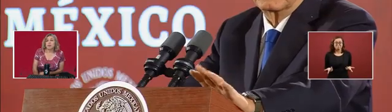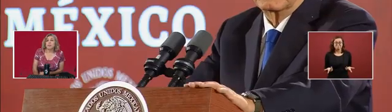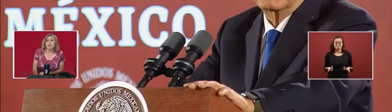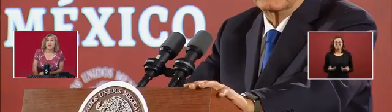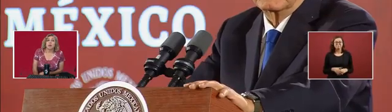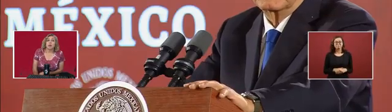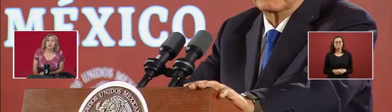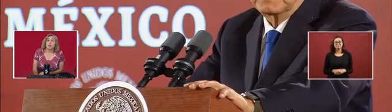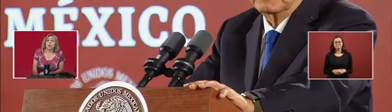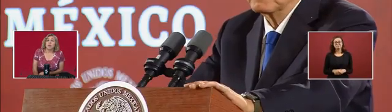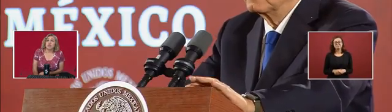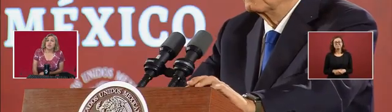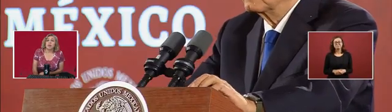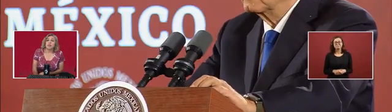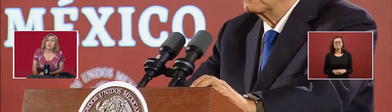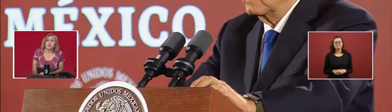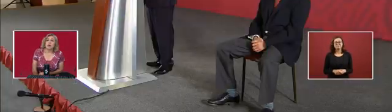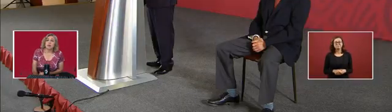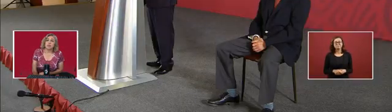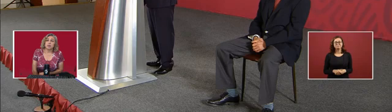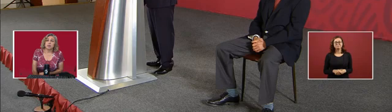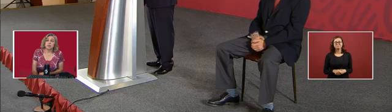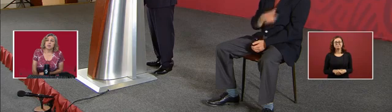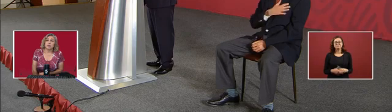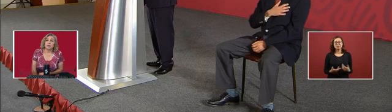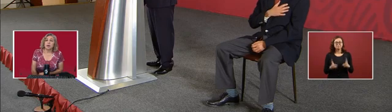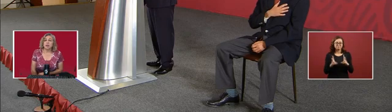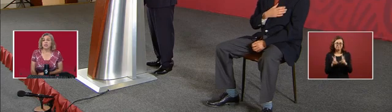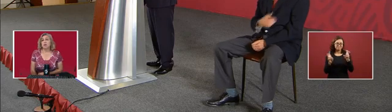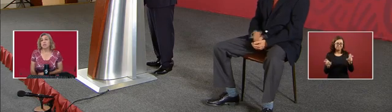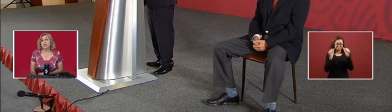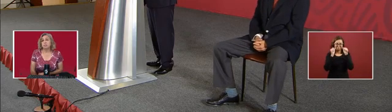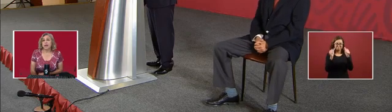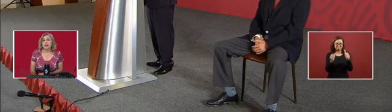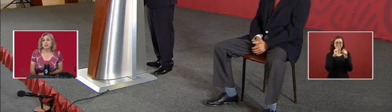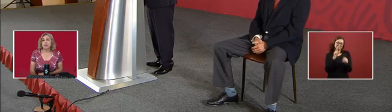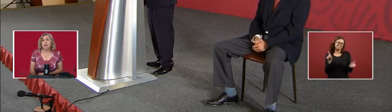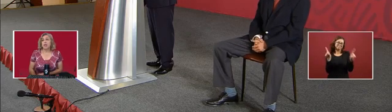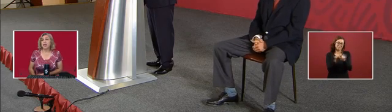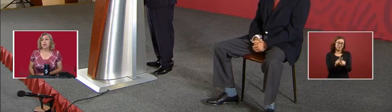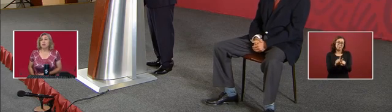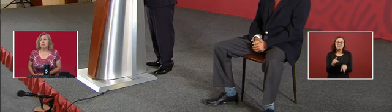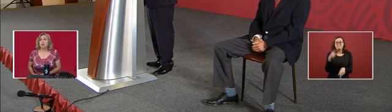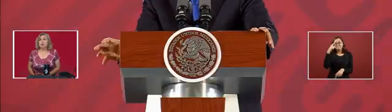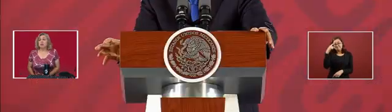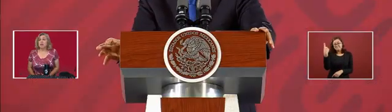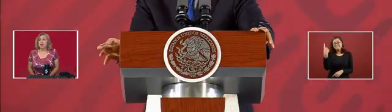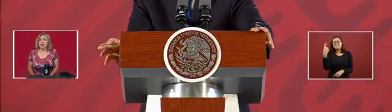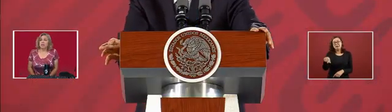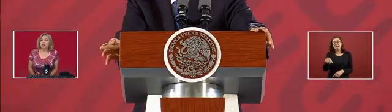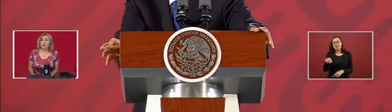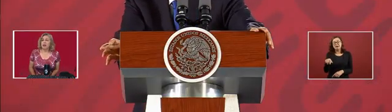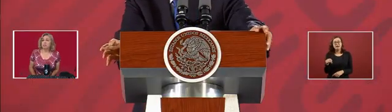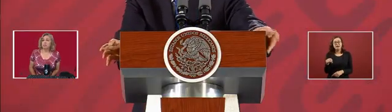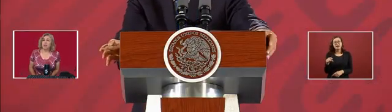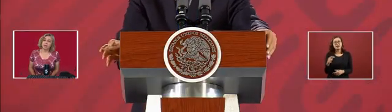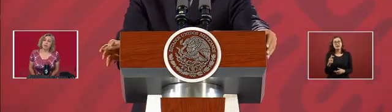put out through all the media, and the people only know about 70% find out of the population.